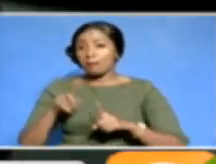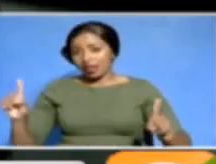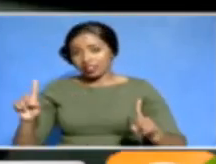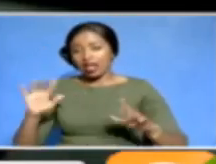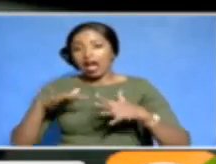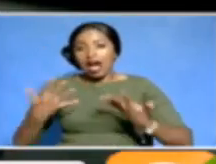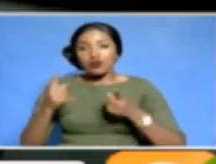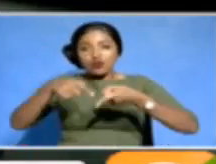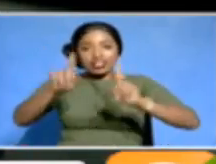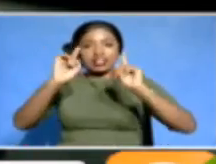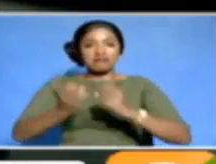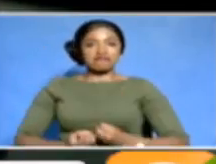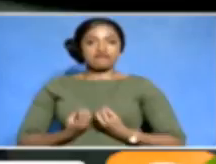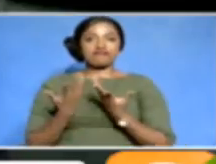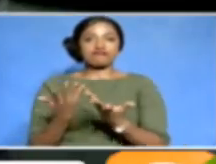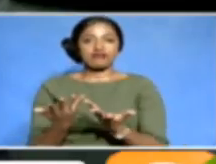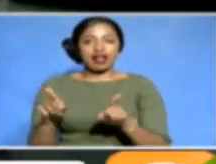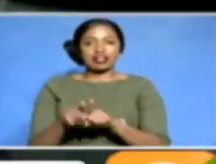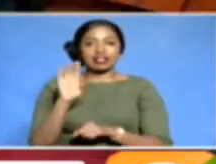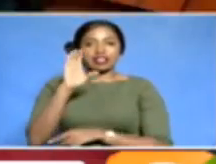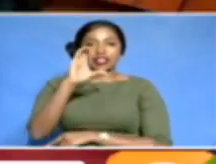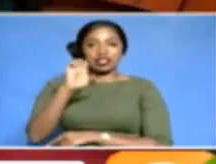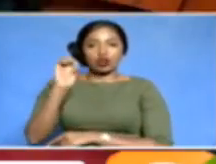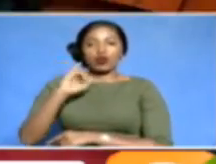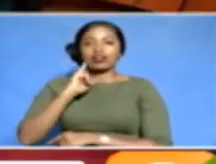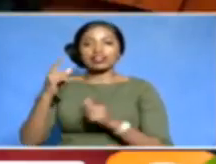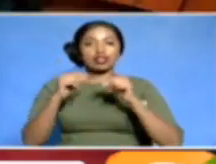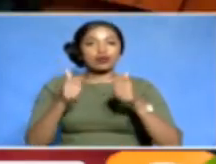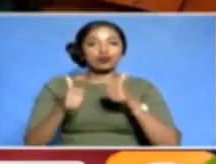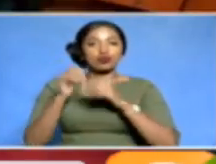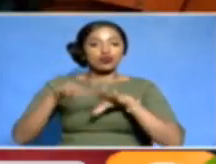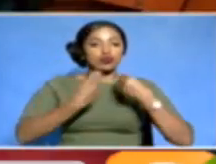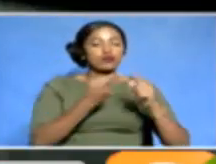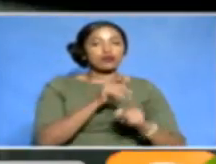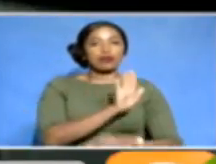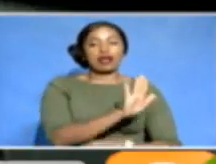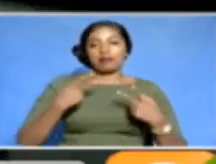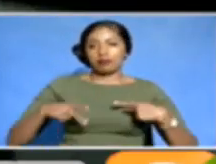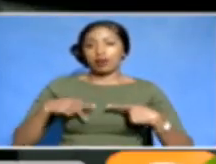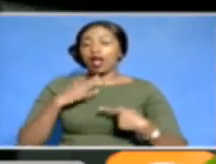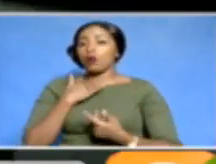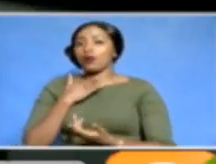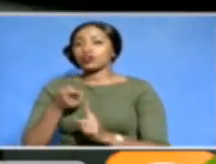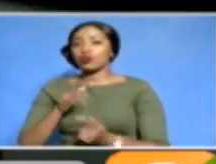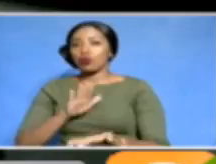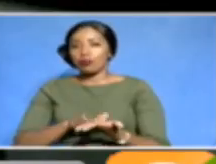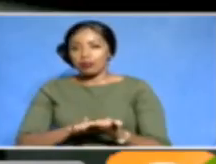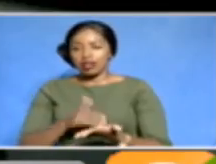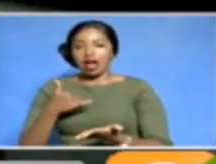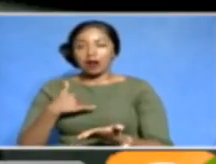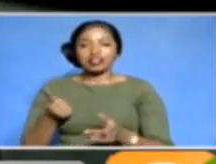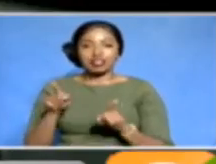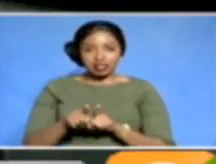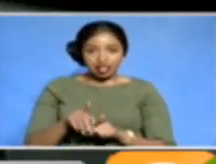how you react as a CEO, it is the message you will send down there. I want to commend our sister agency,